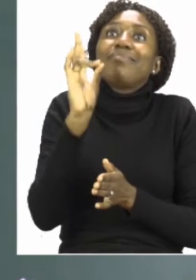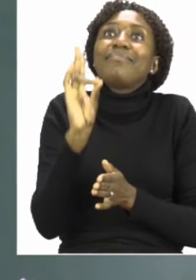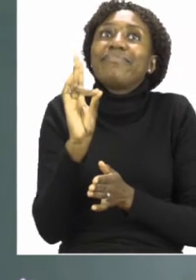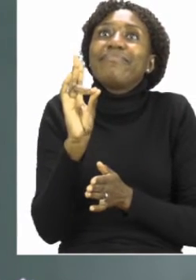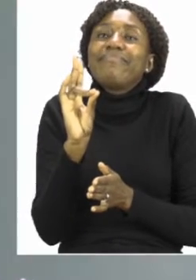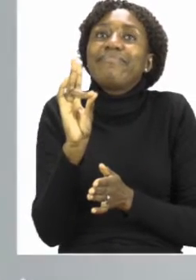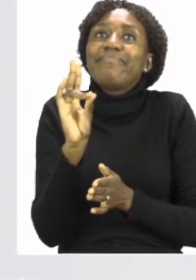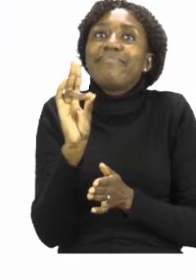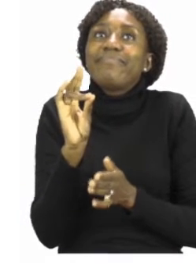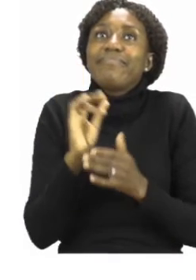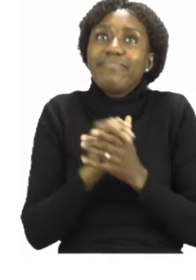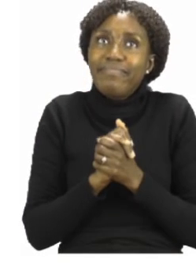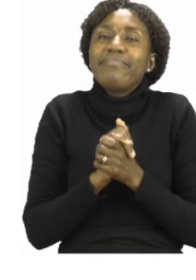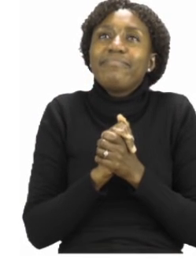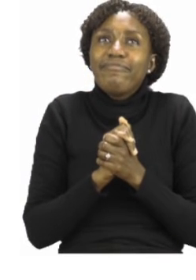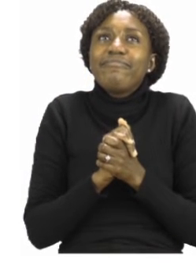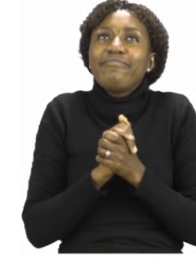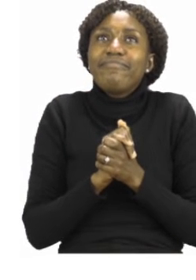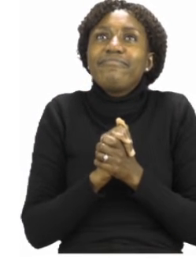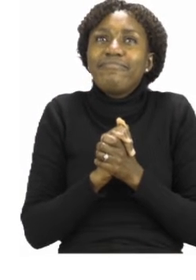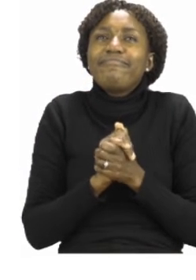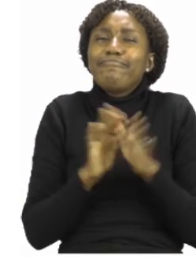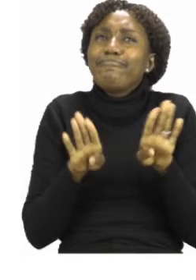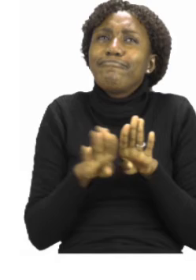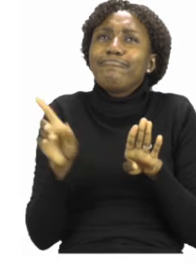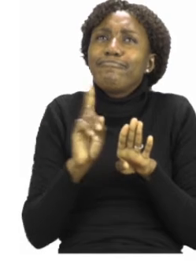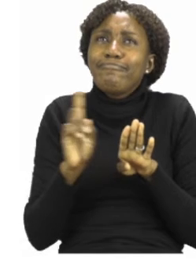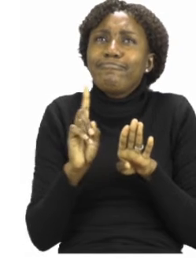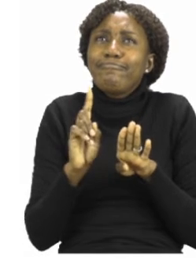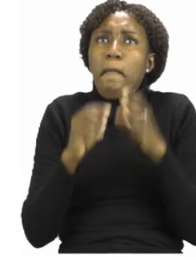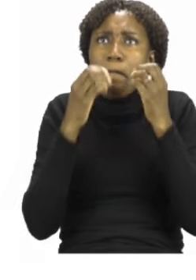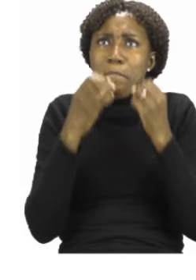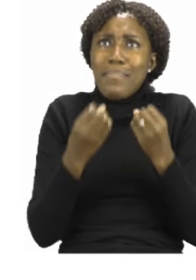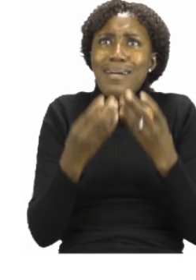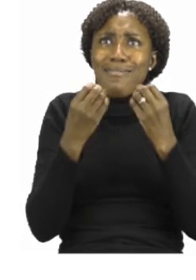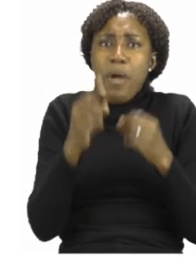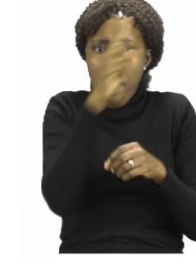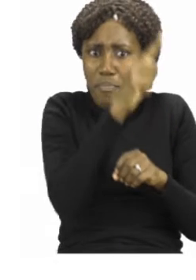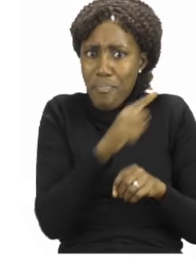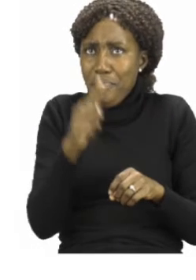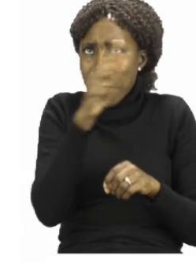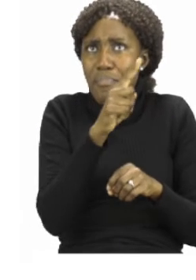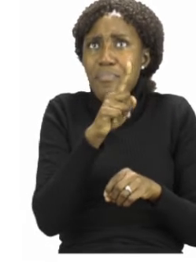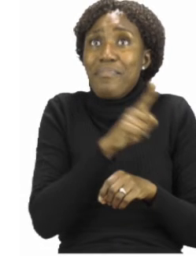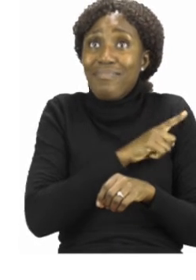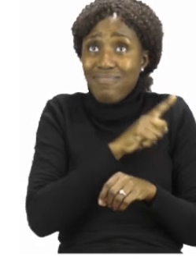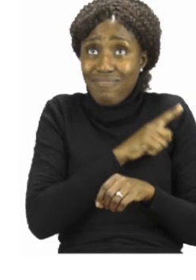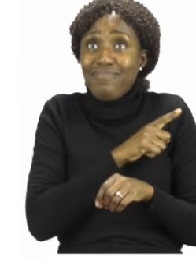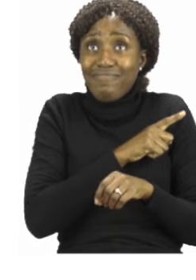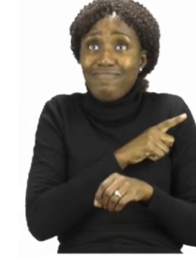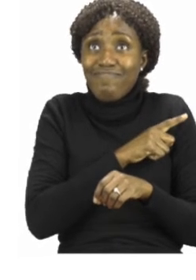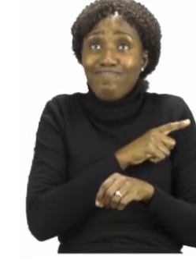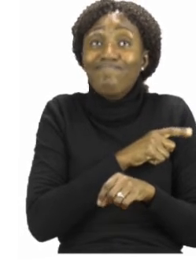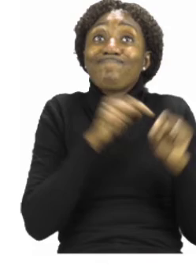7. On page 7, we're going to be doing a lot of circling because it's going to be our